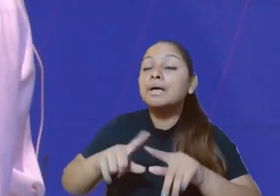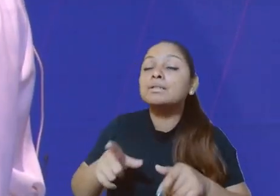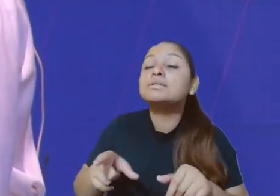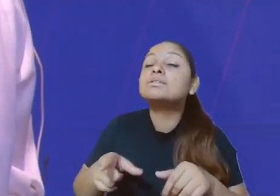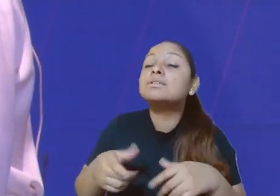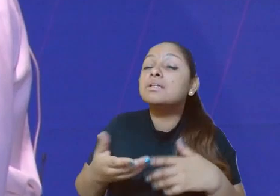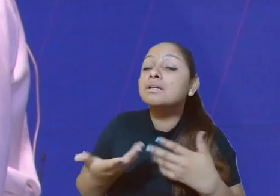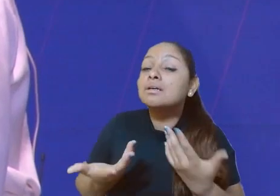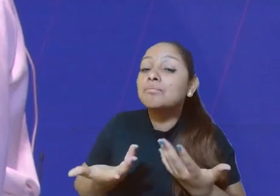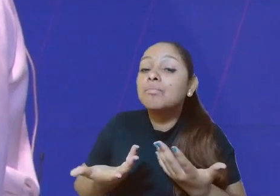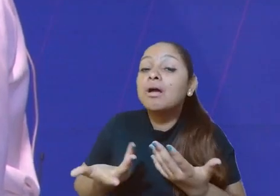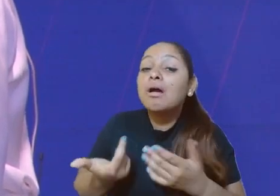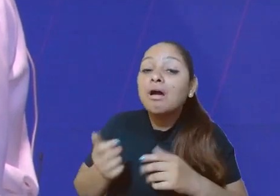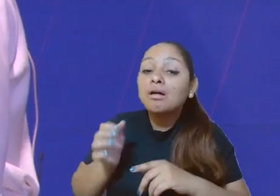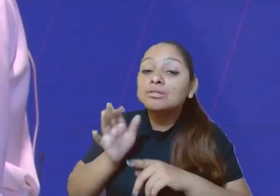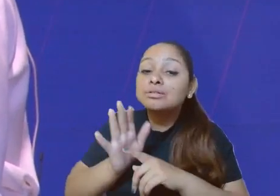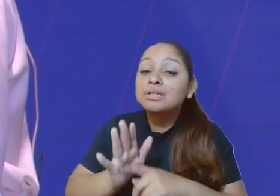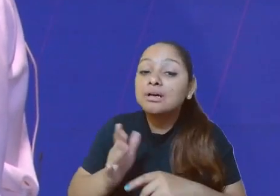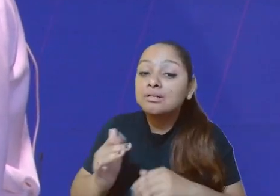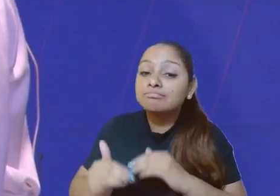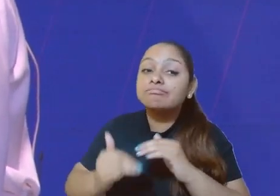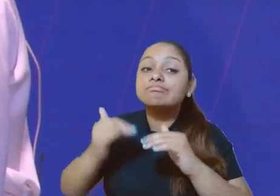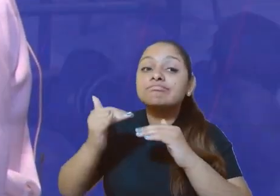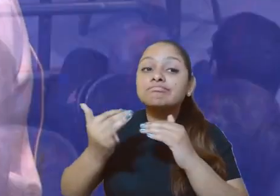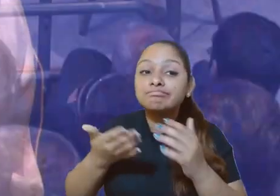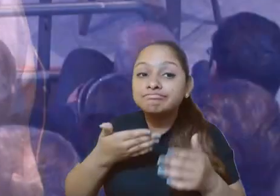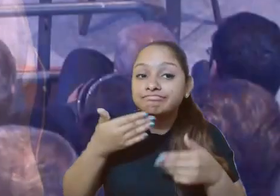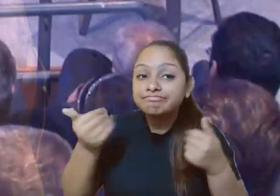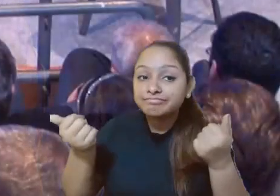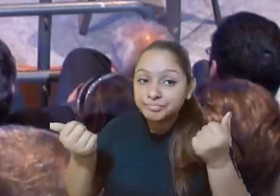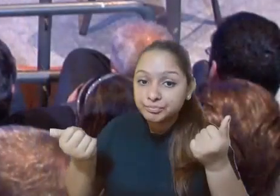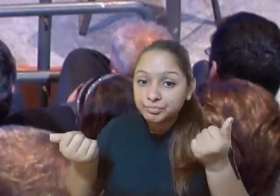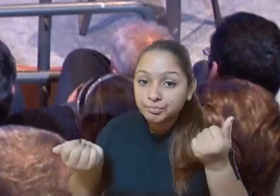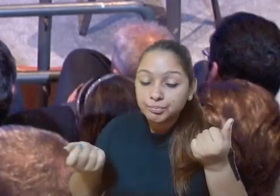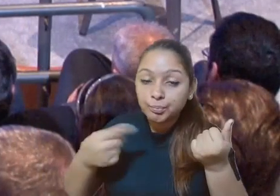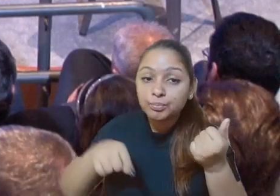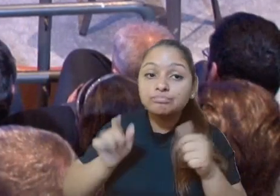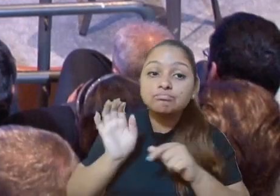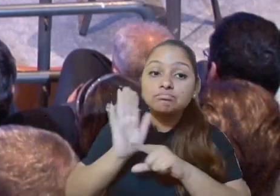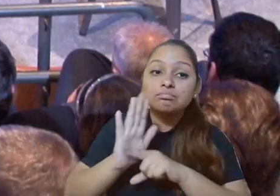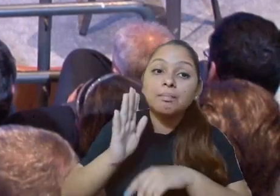this ecosystem more important, more vibrant, how can we help more?